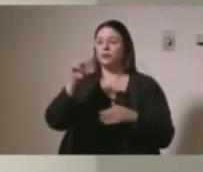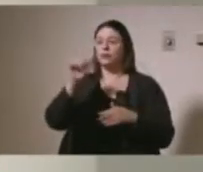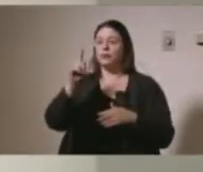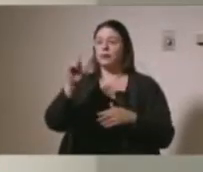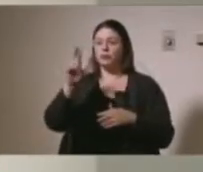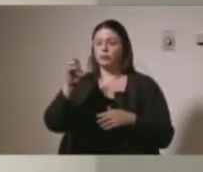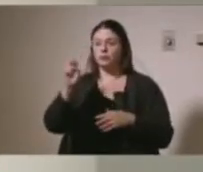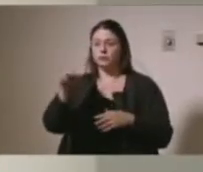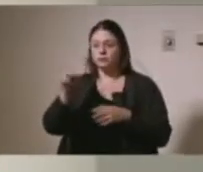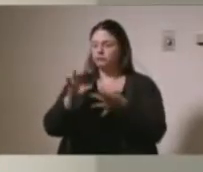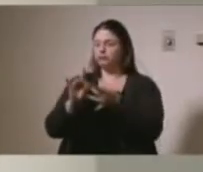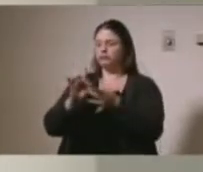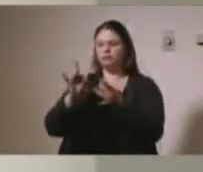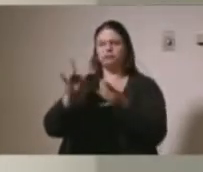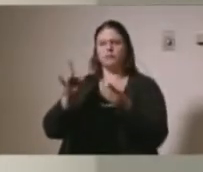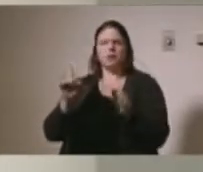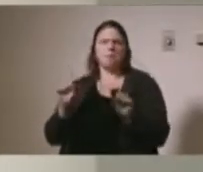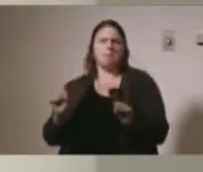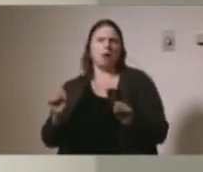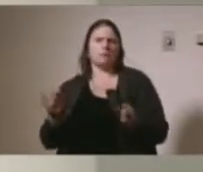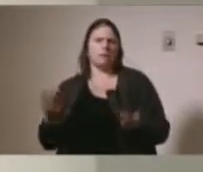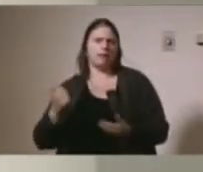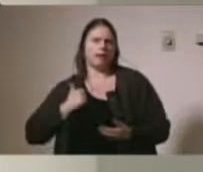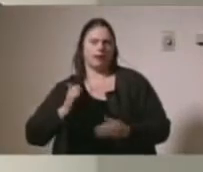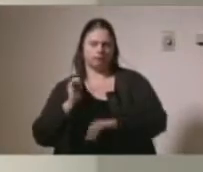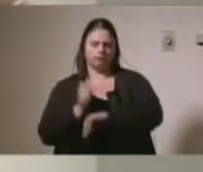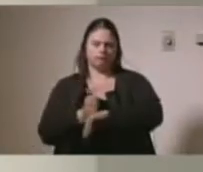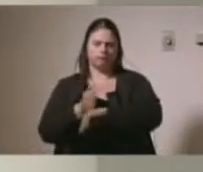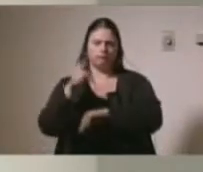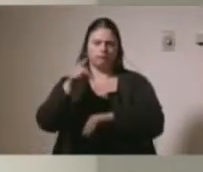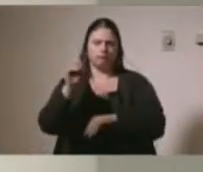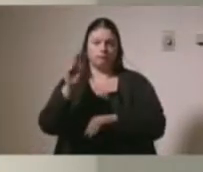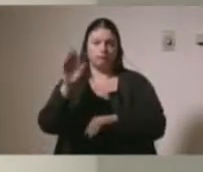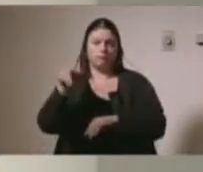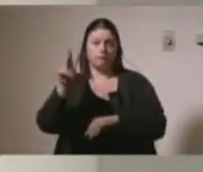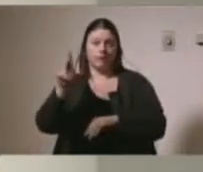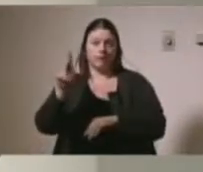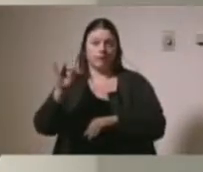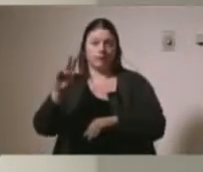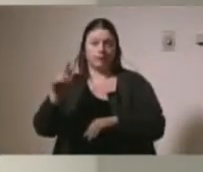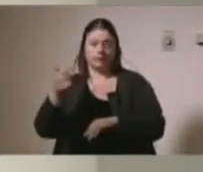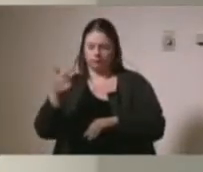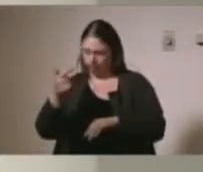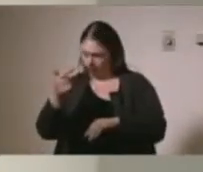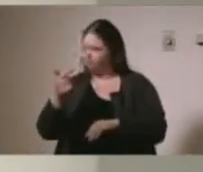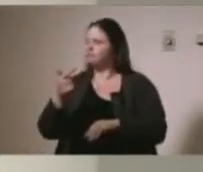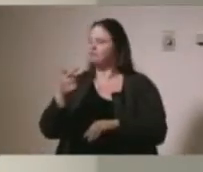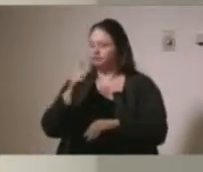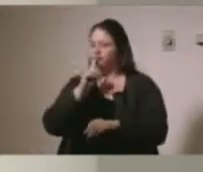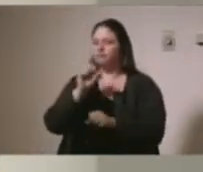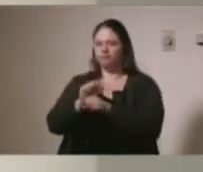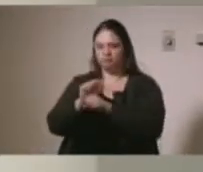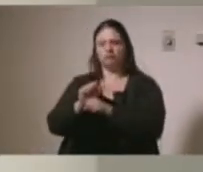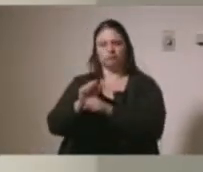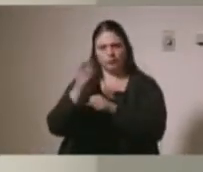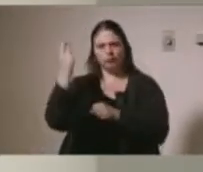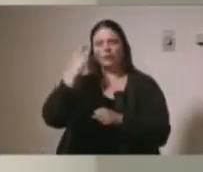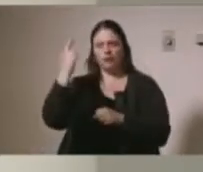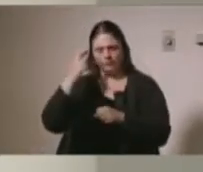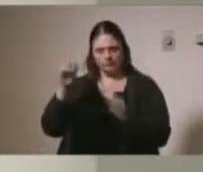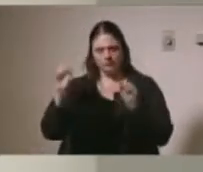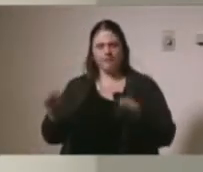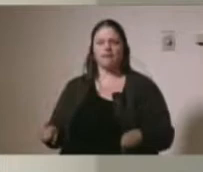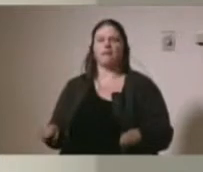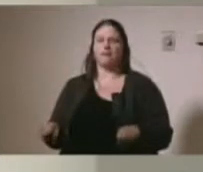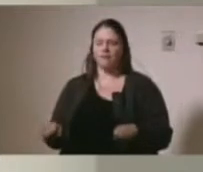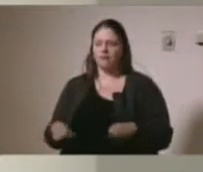postal bank in Canada. It's feasible, and John Anderson brushed aside the